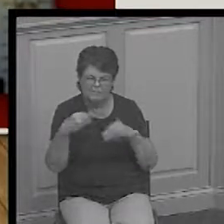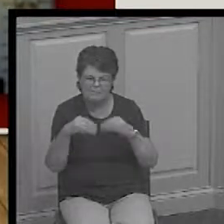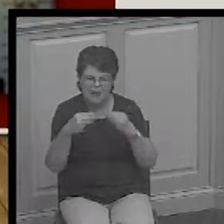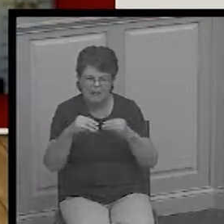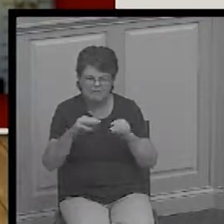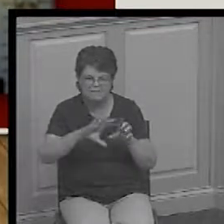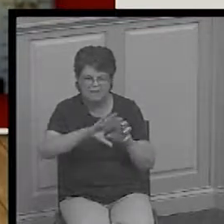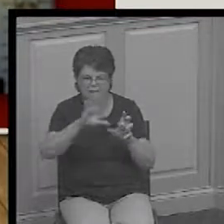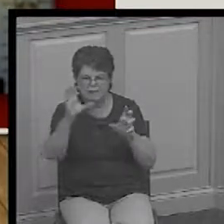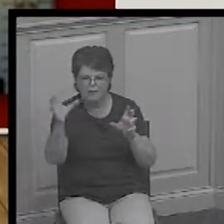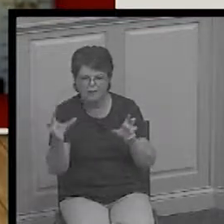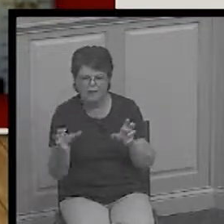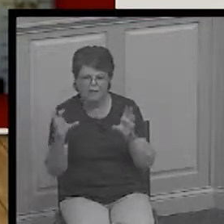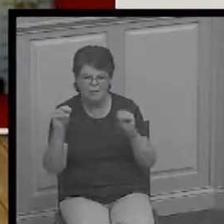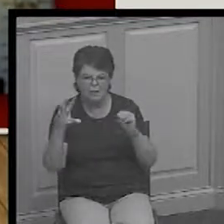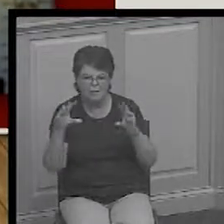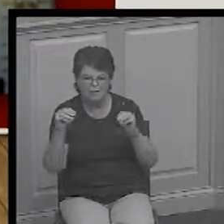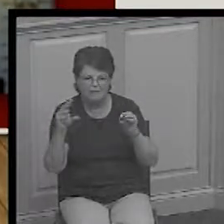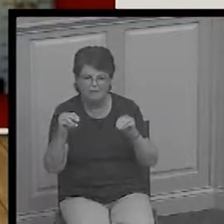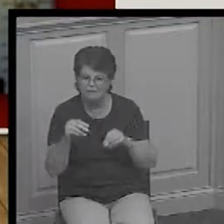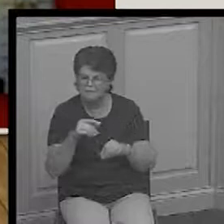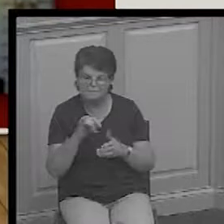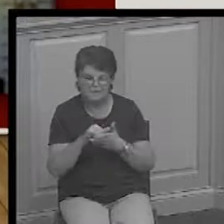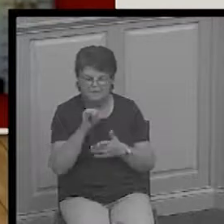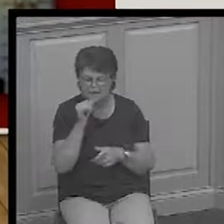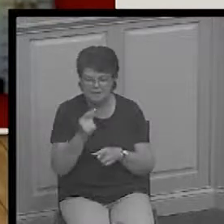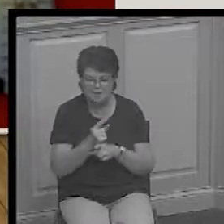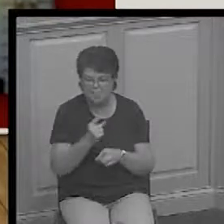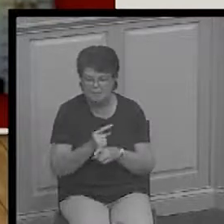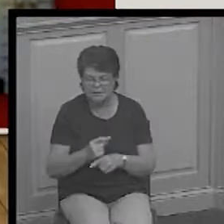So that is something that it does say is not appropriate.